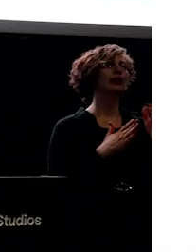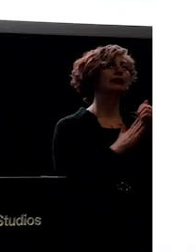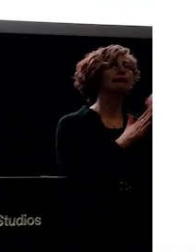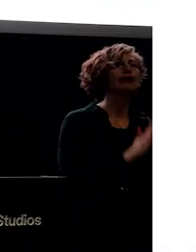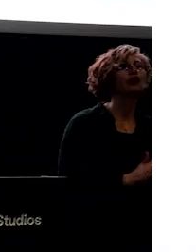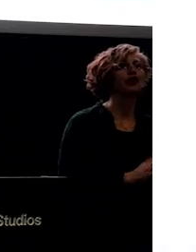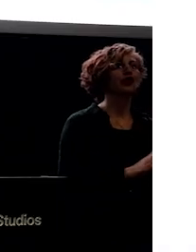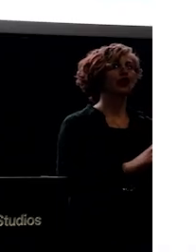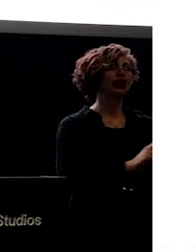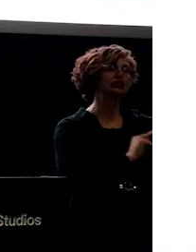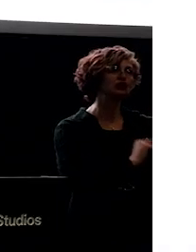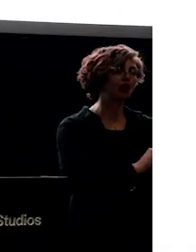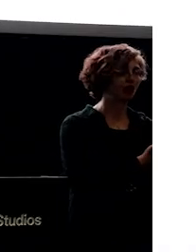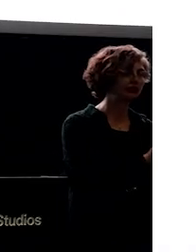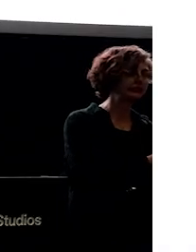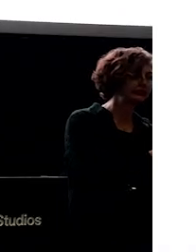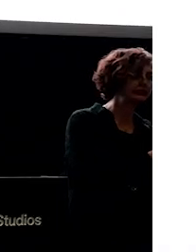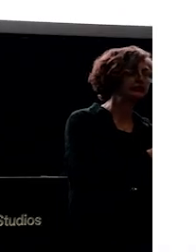human being.